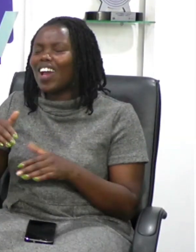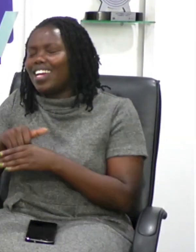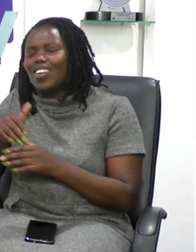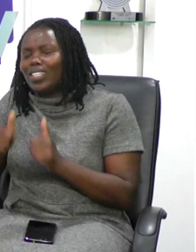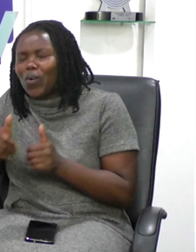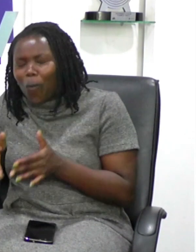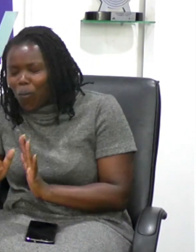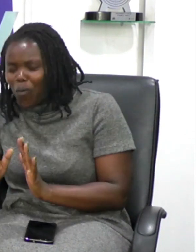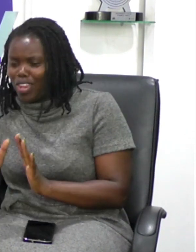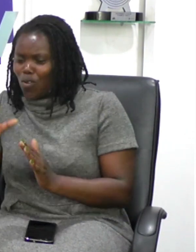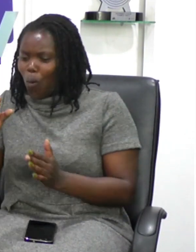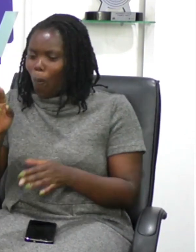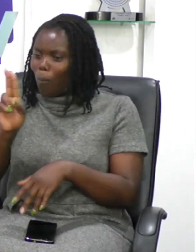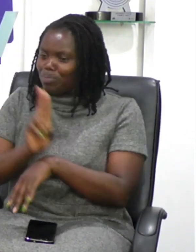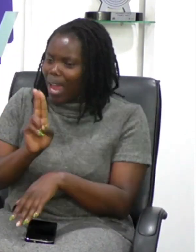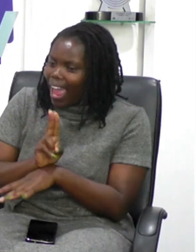In